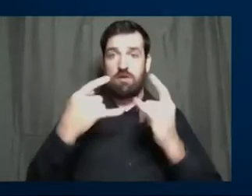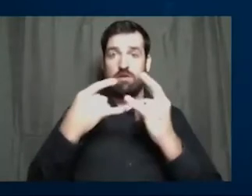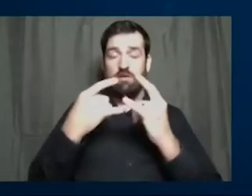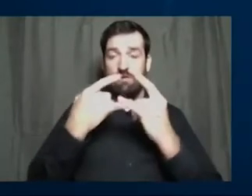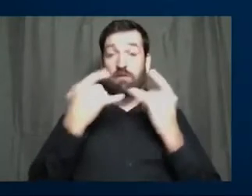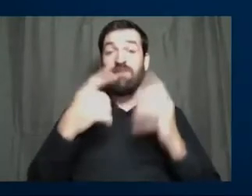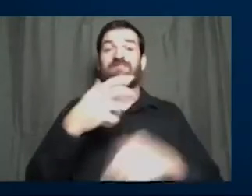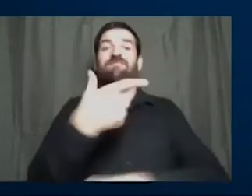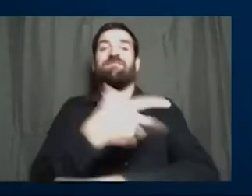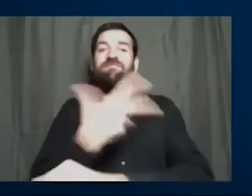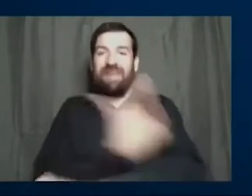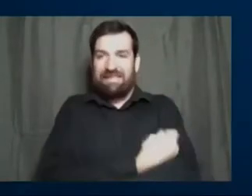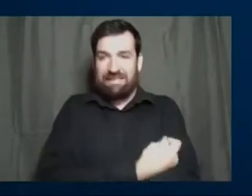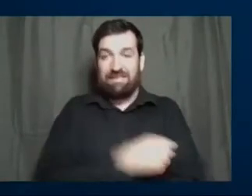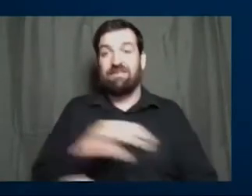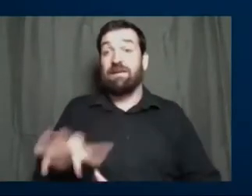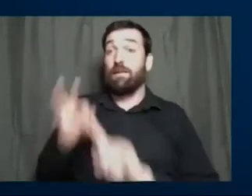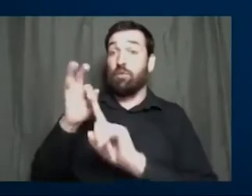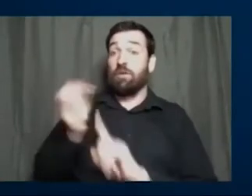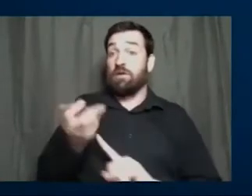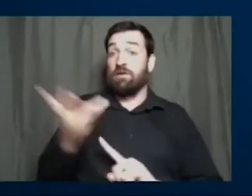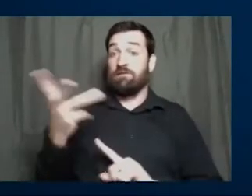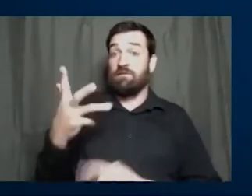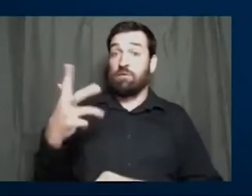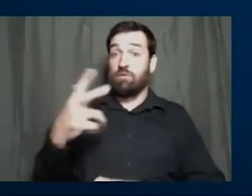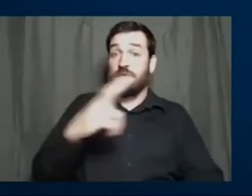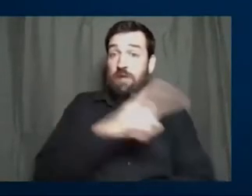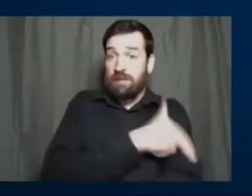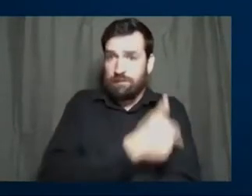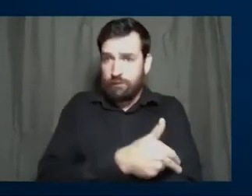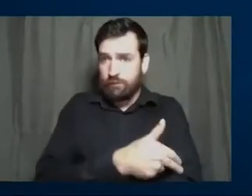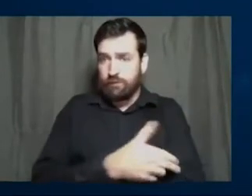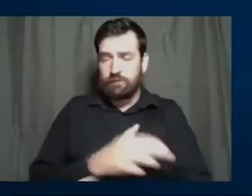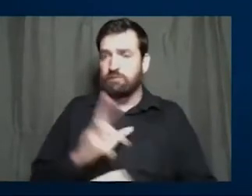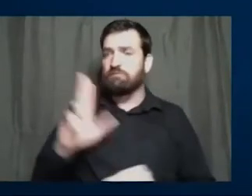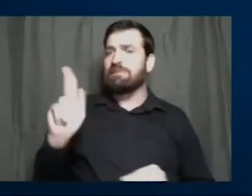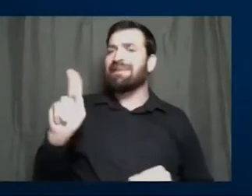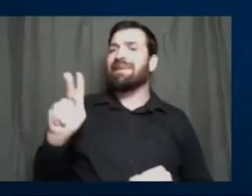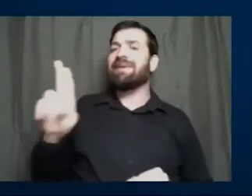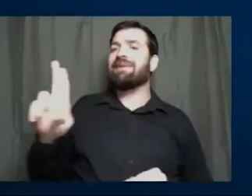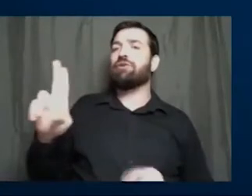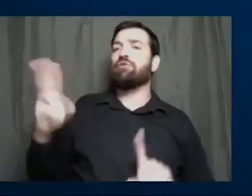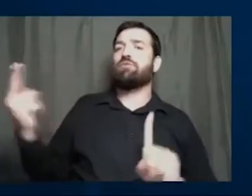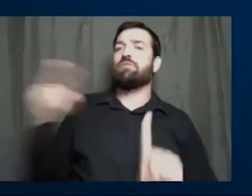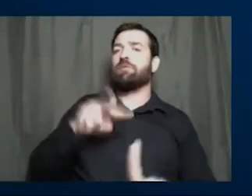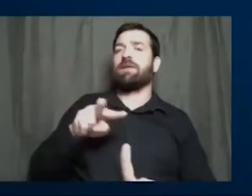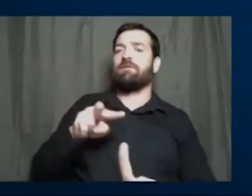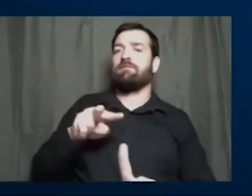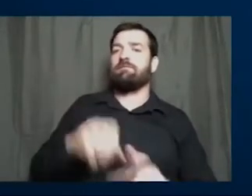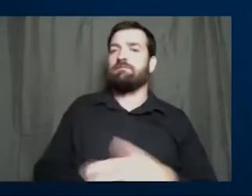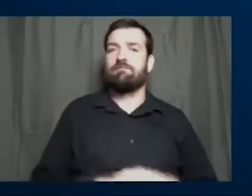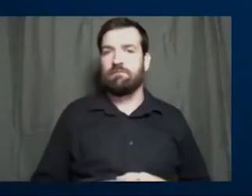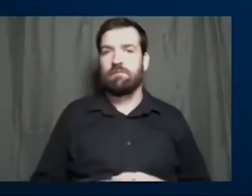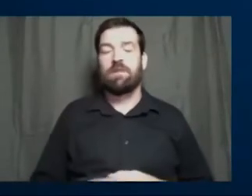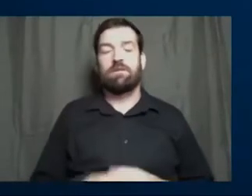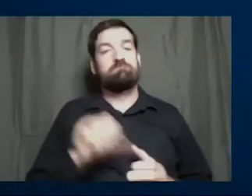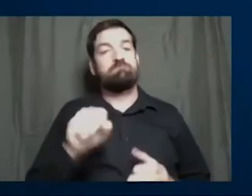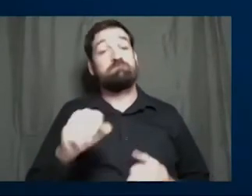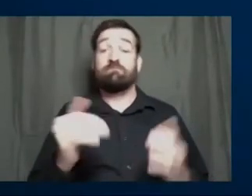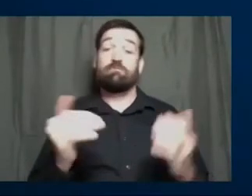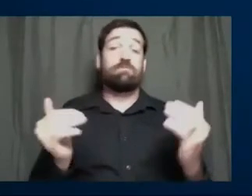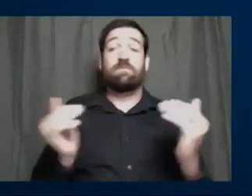couple of hospitals here in the metro area, where does the KU health system stand on that? Yeah, that's a very fair question,